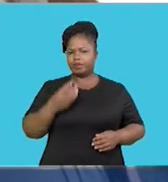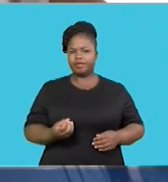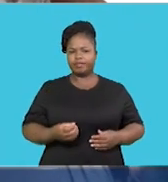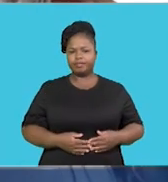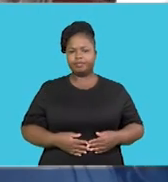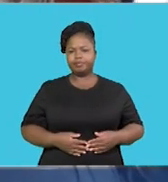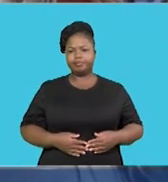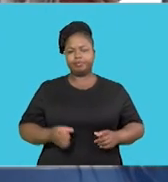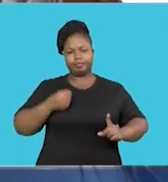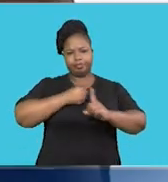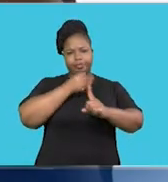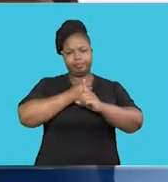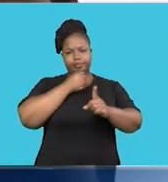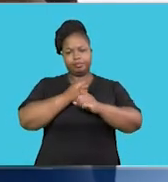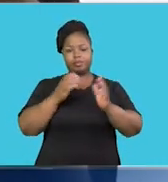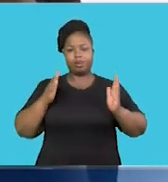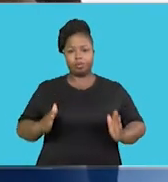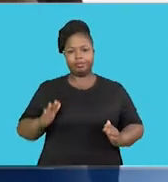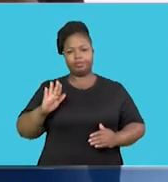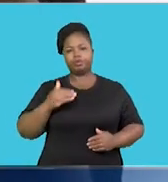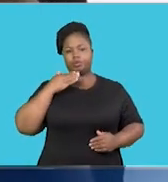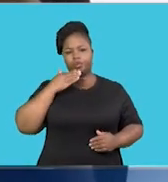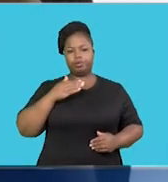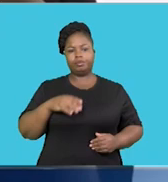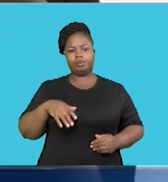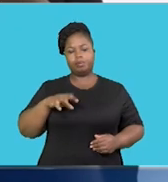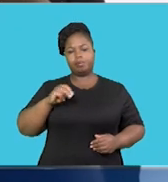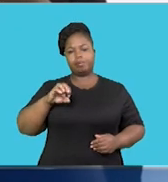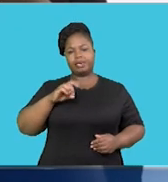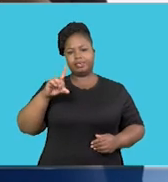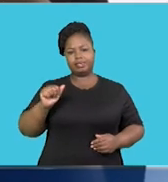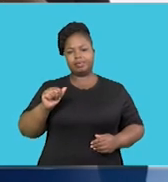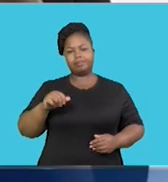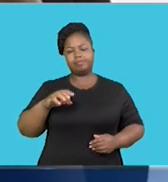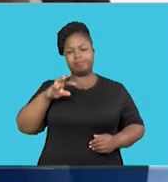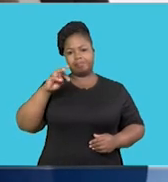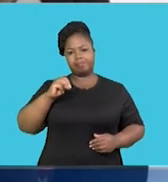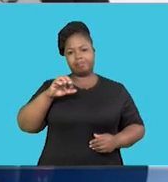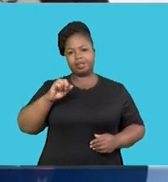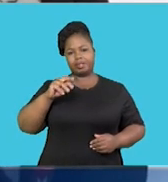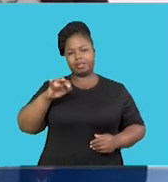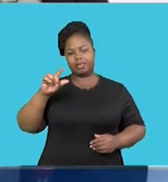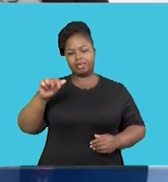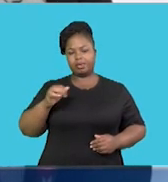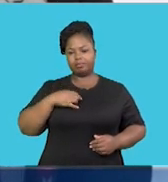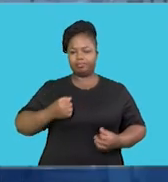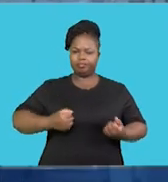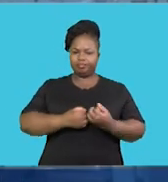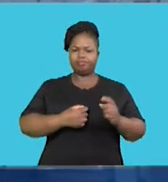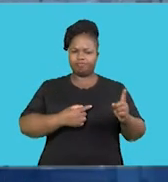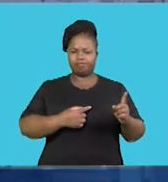wa ditokelo tsa botho e leng Mandla Mandela o fitisitse mantswe ya kgothatso ketapeleng ya Palestina polelong ya